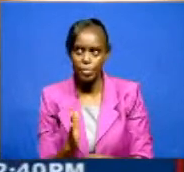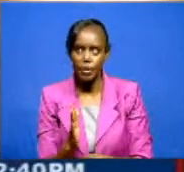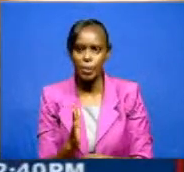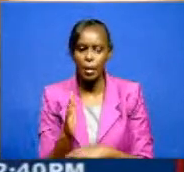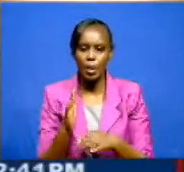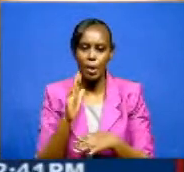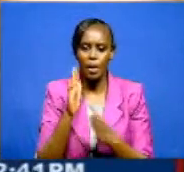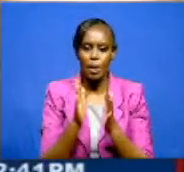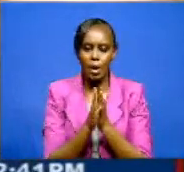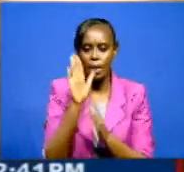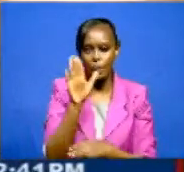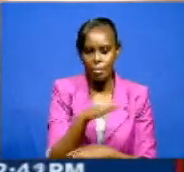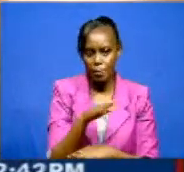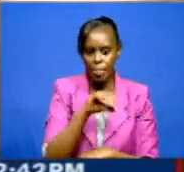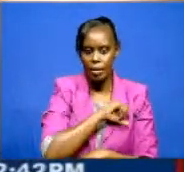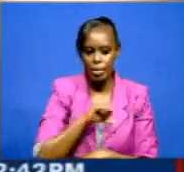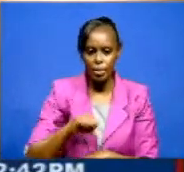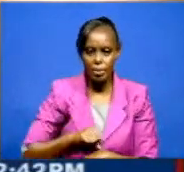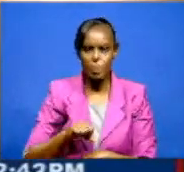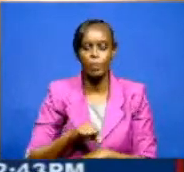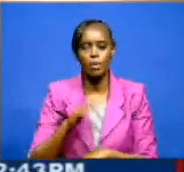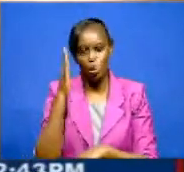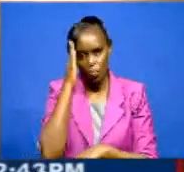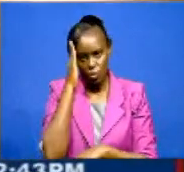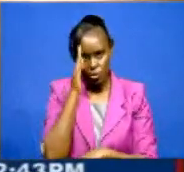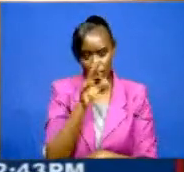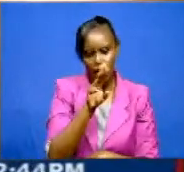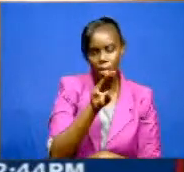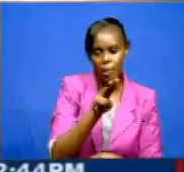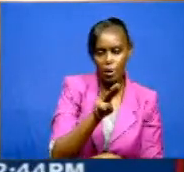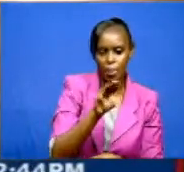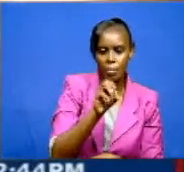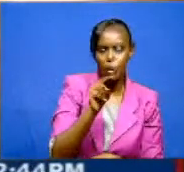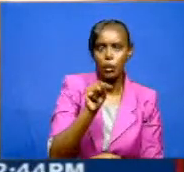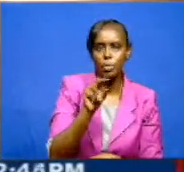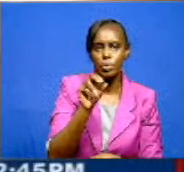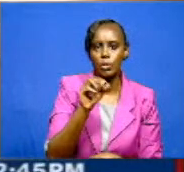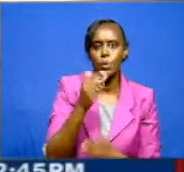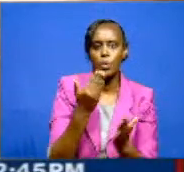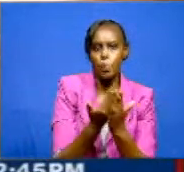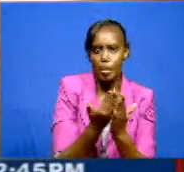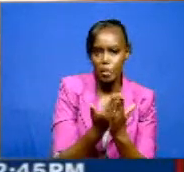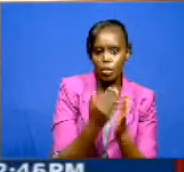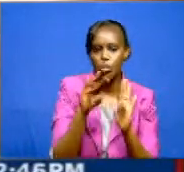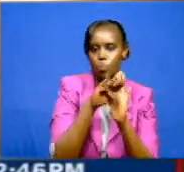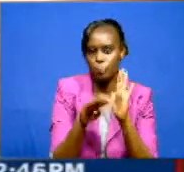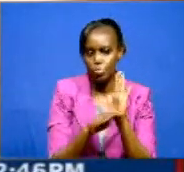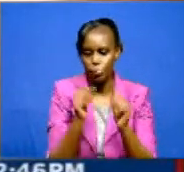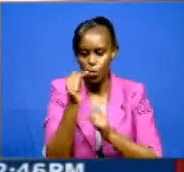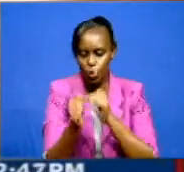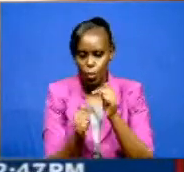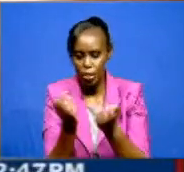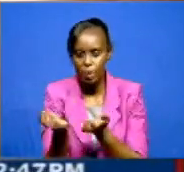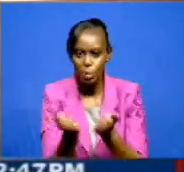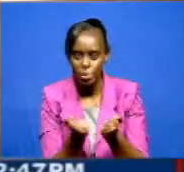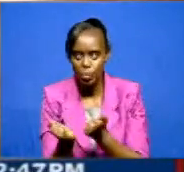Parliament. The Senate will also consider motions, petitions, and statements and continue with consideration of business